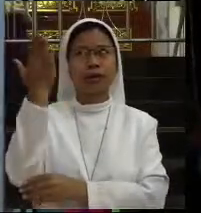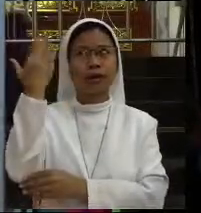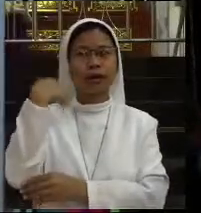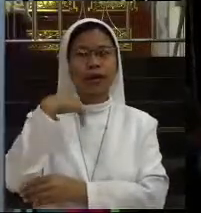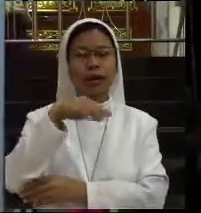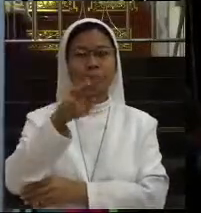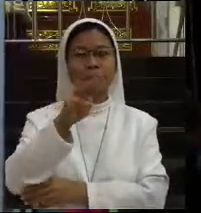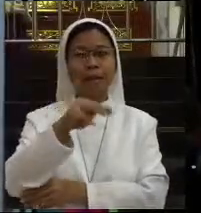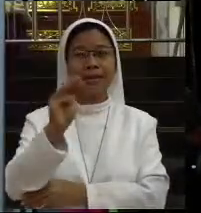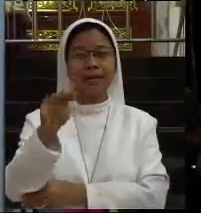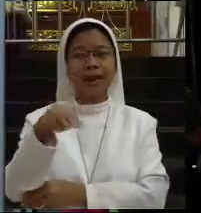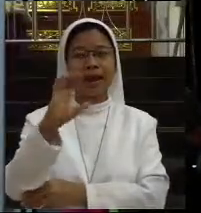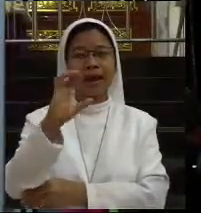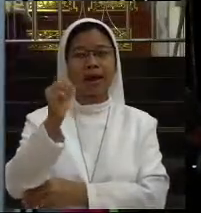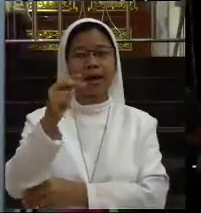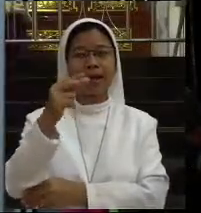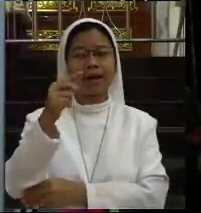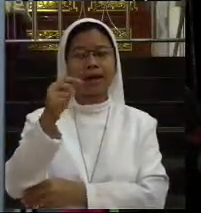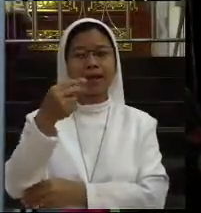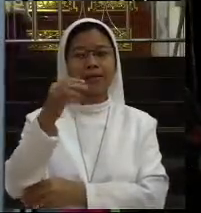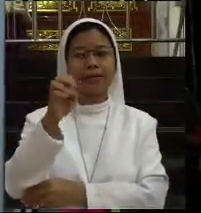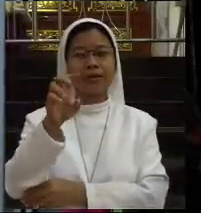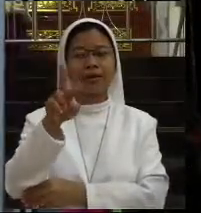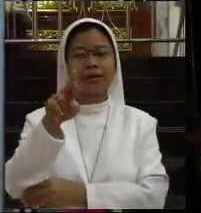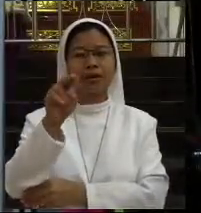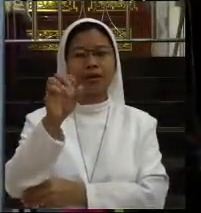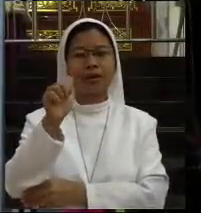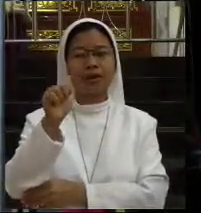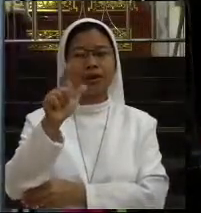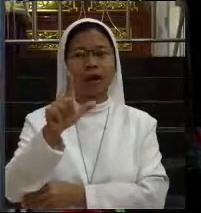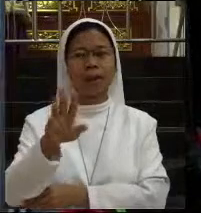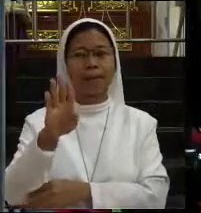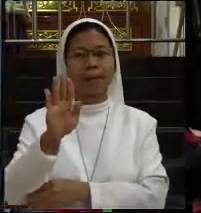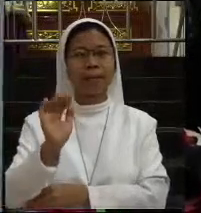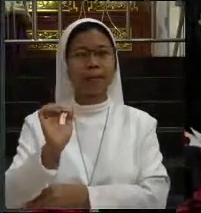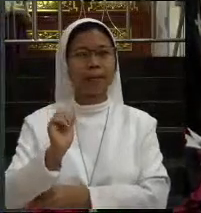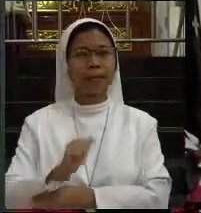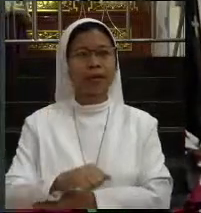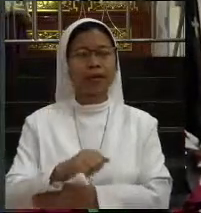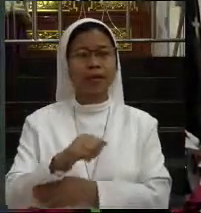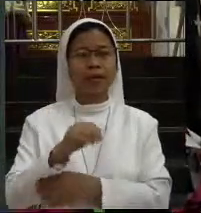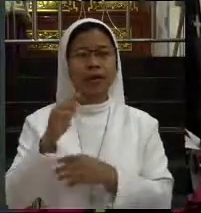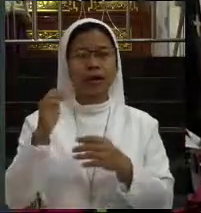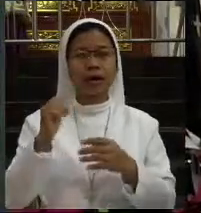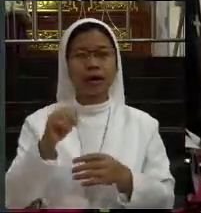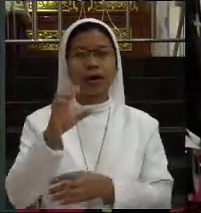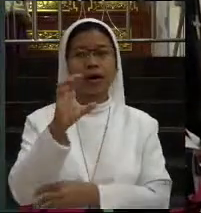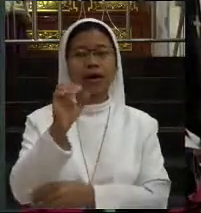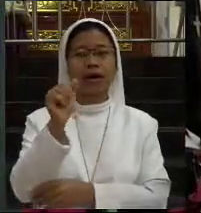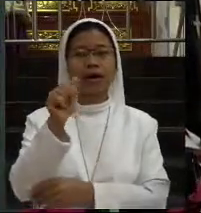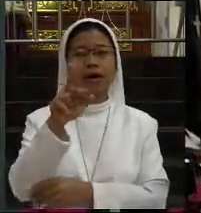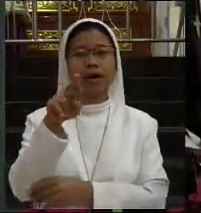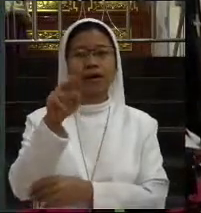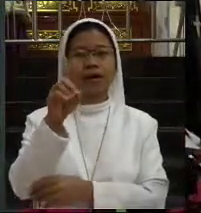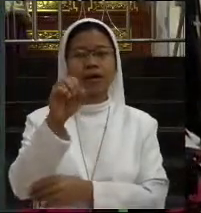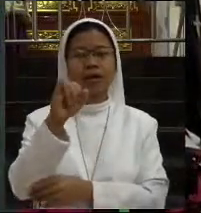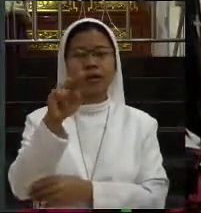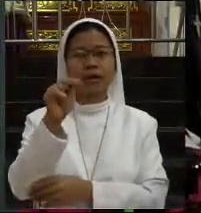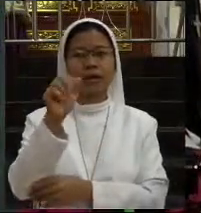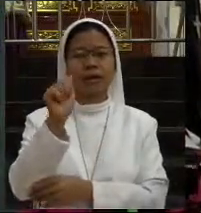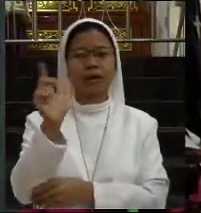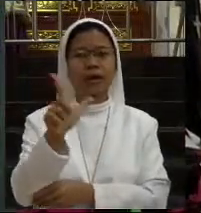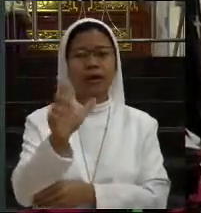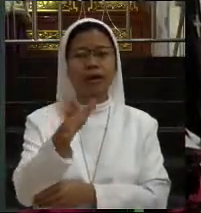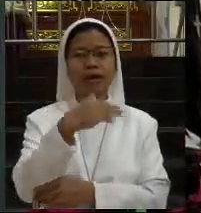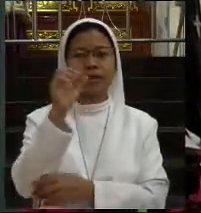by our beloved, the late Cardinal Sin of happy memory with the Nuncio